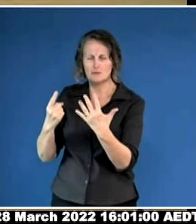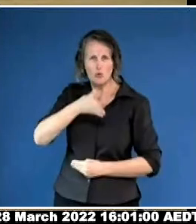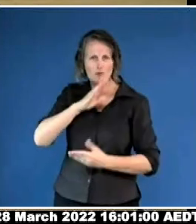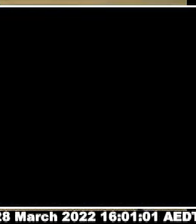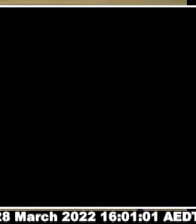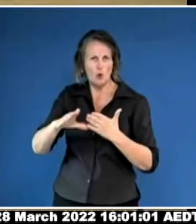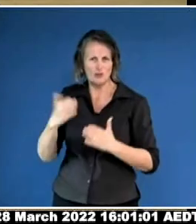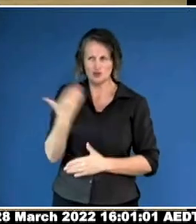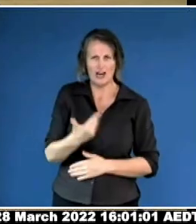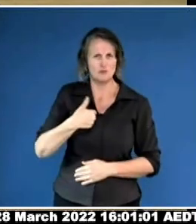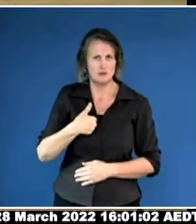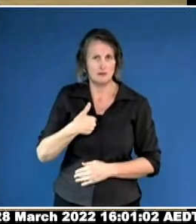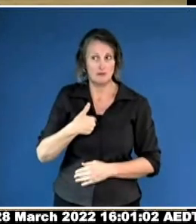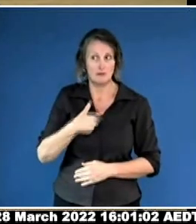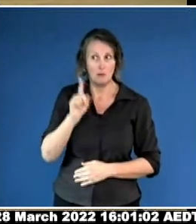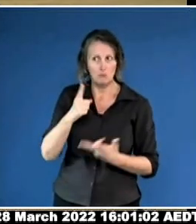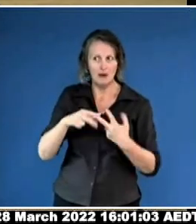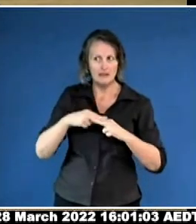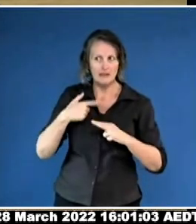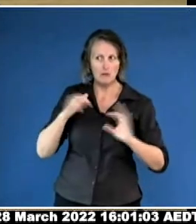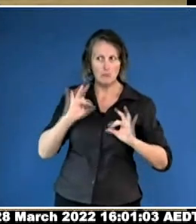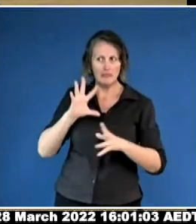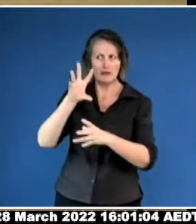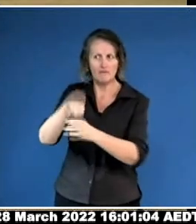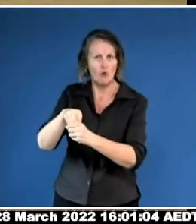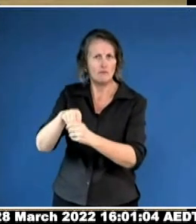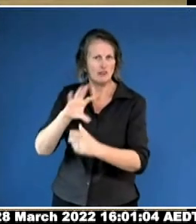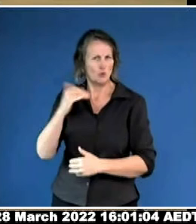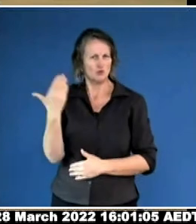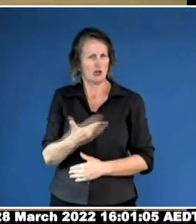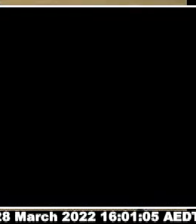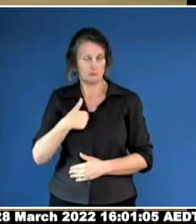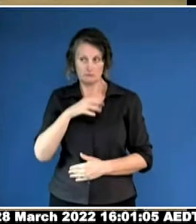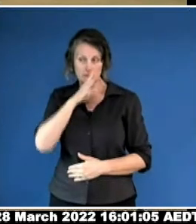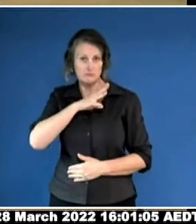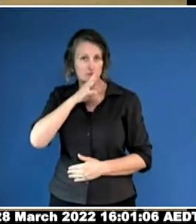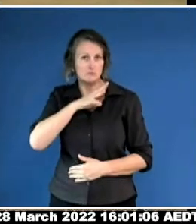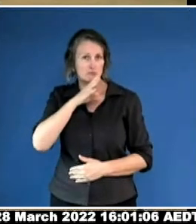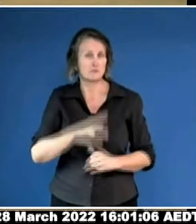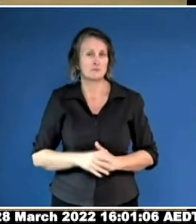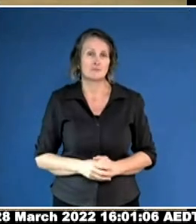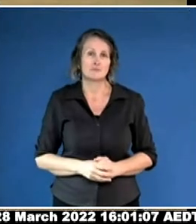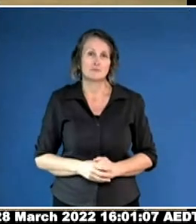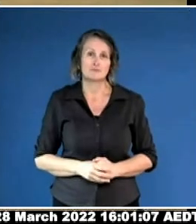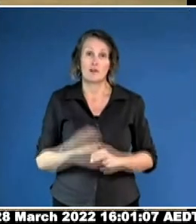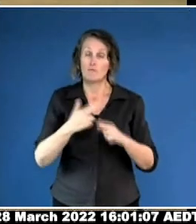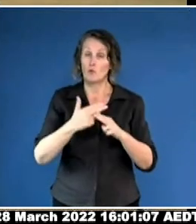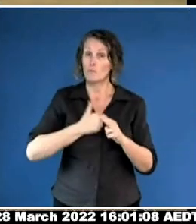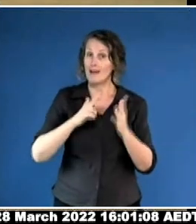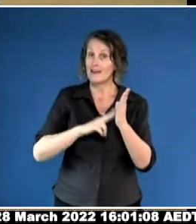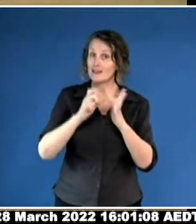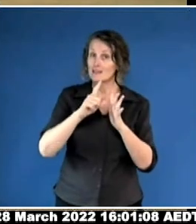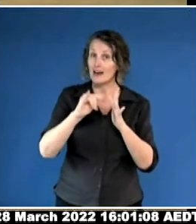if I'm not included in the team meeting, I'm not charged by the provider. The information in my funded supports plan is private